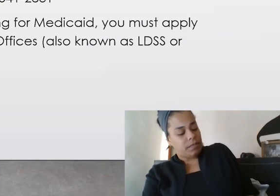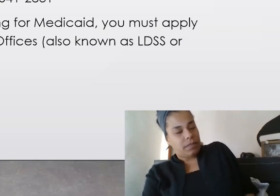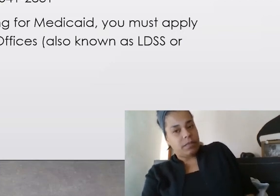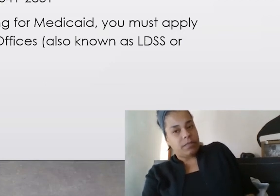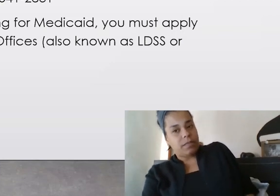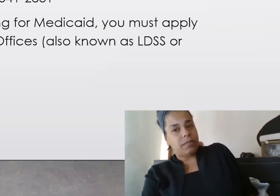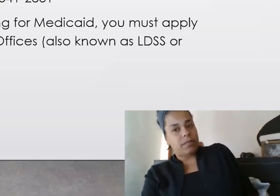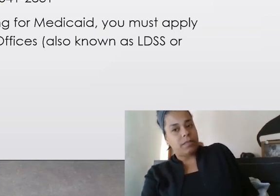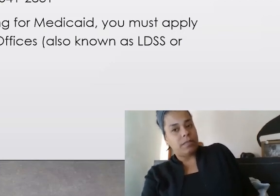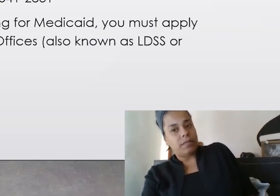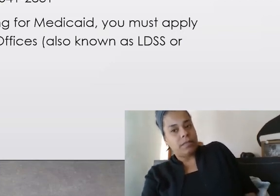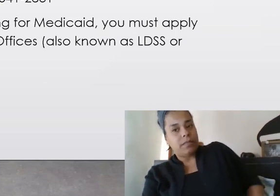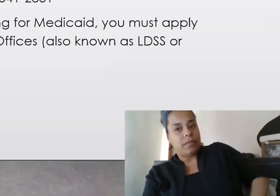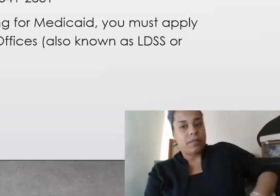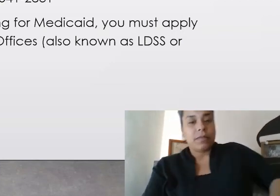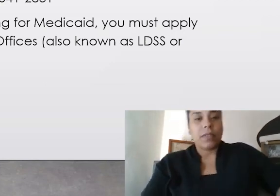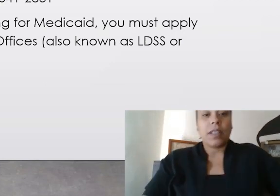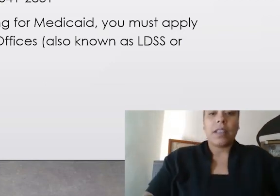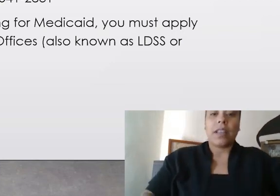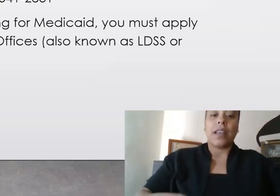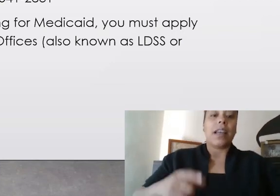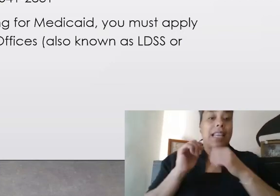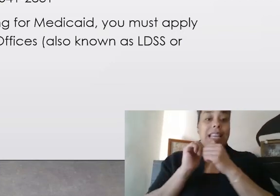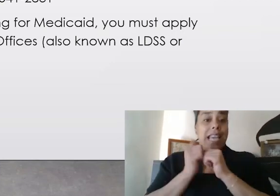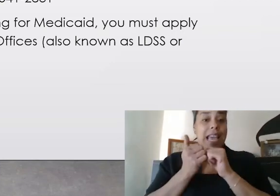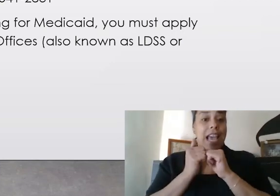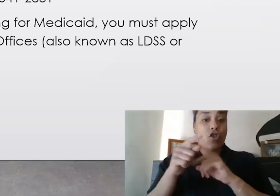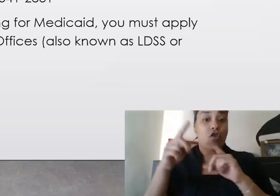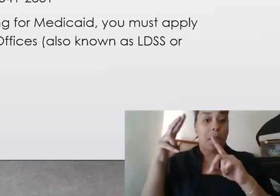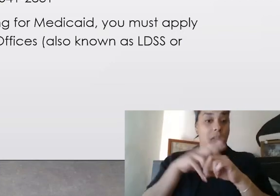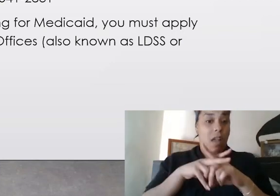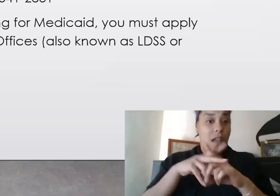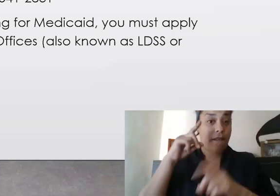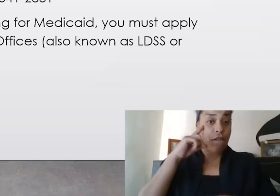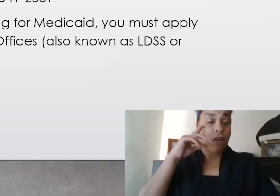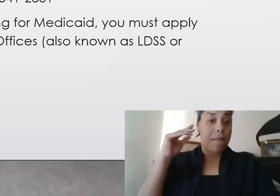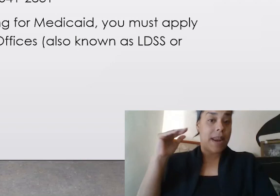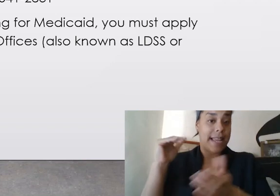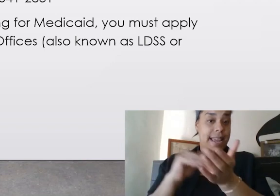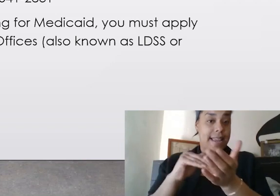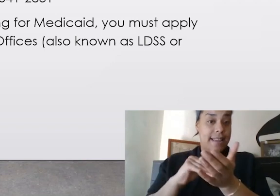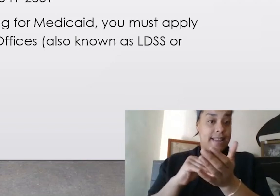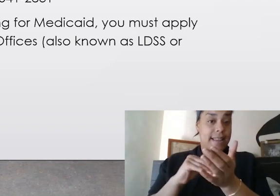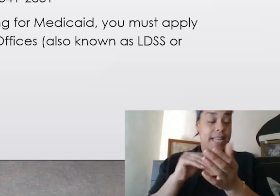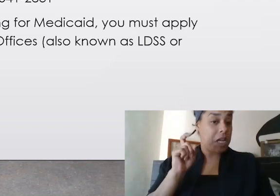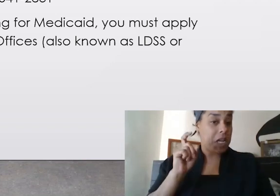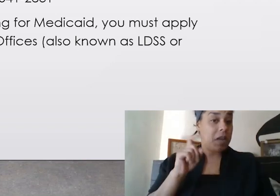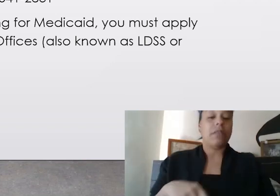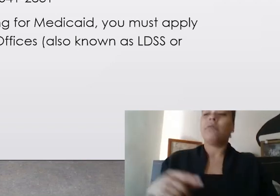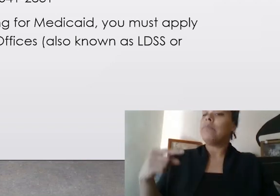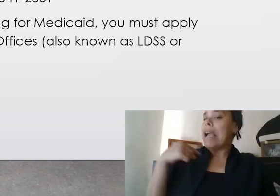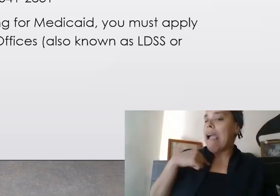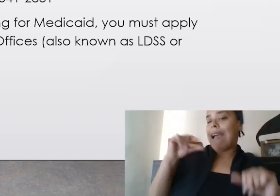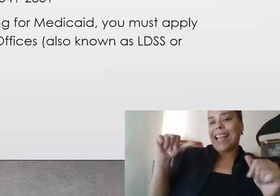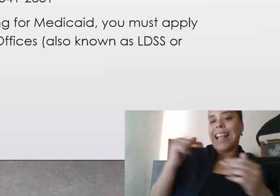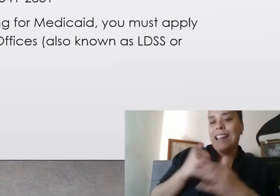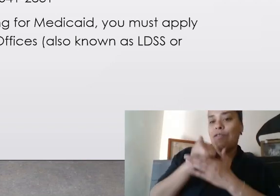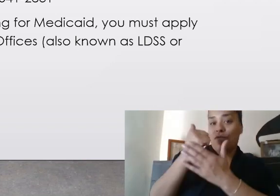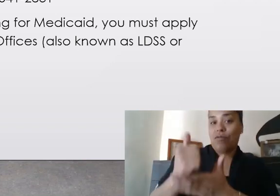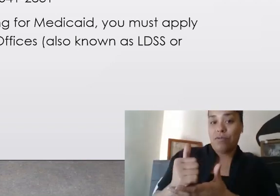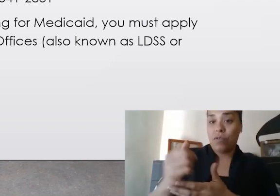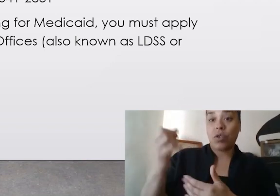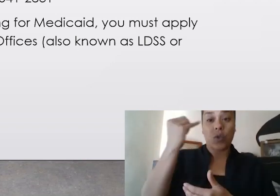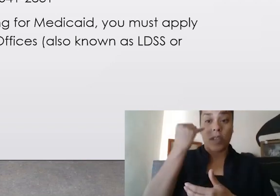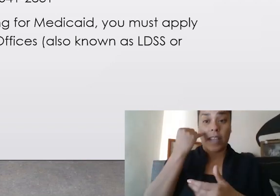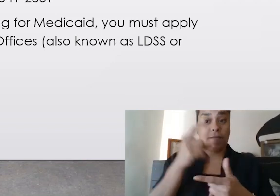How do you apply for Medicaid? I can assist you with that. So if you are a person who would like to apply